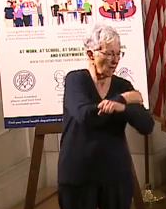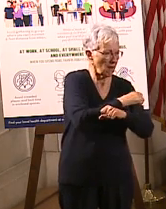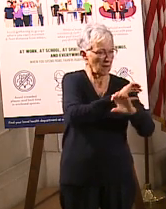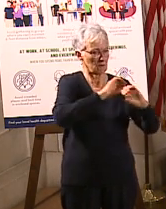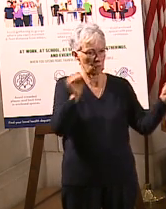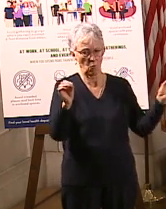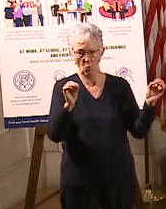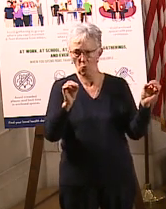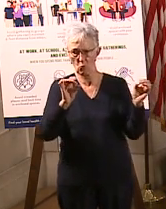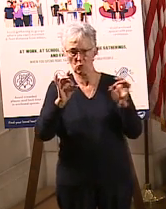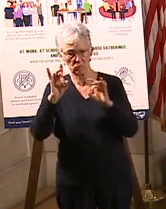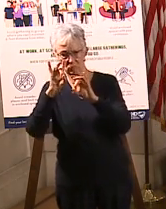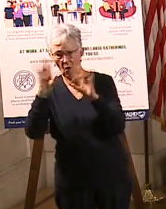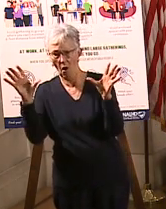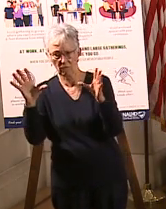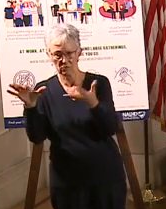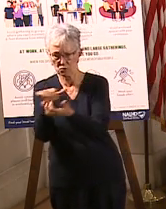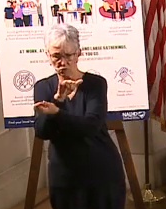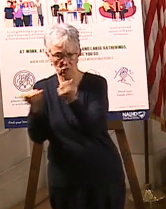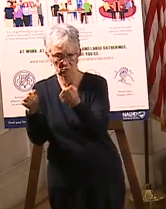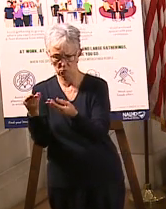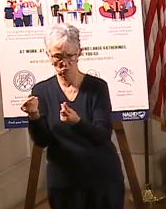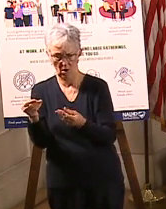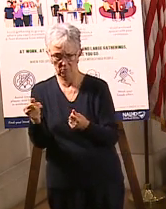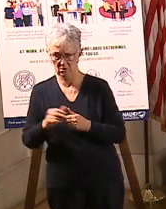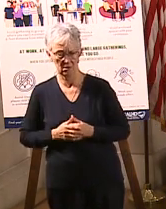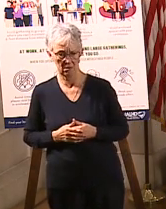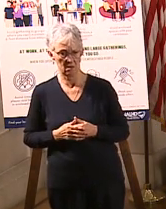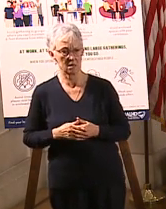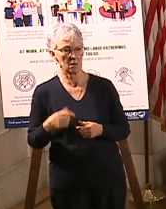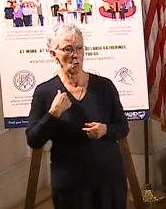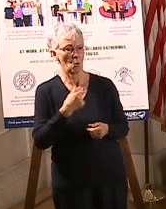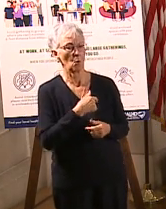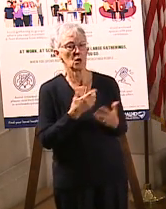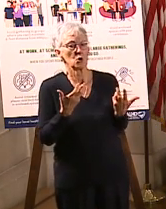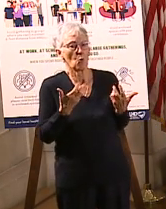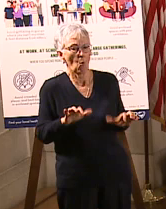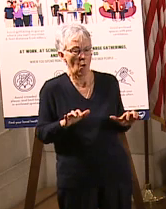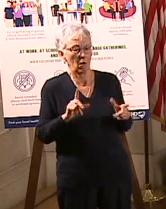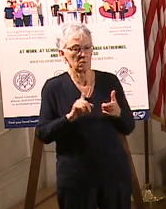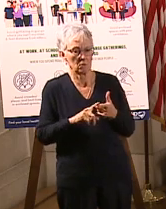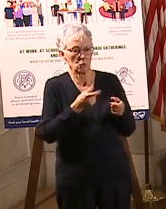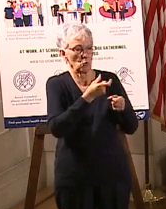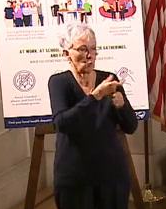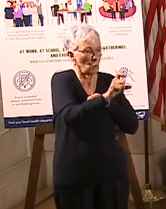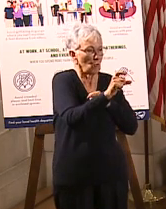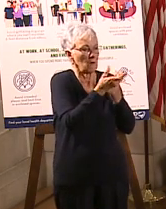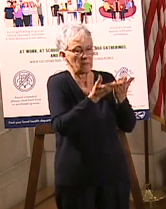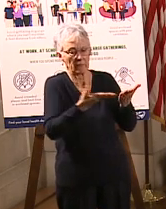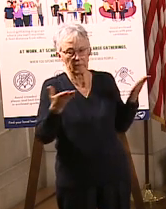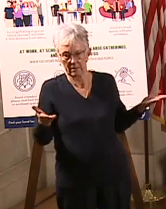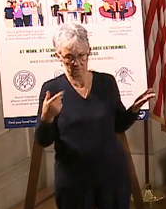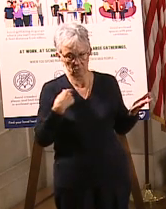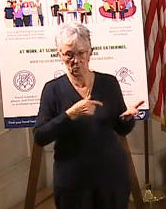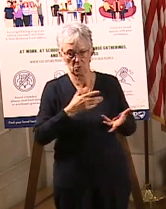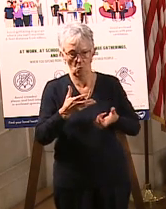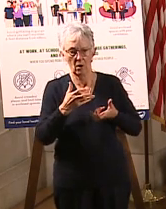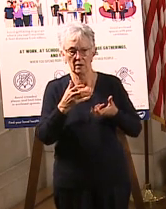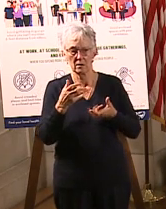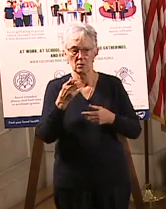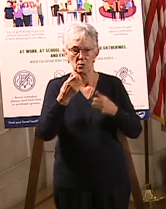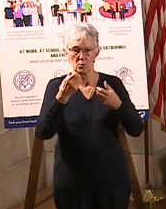last summer is not the American way. That's not how we protest here in this country. It needs to be peaceful. What is your decision